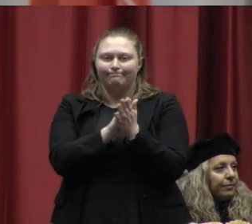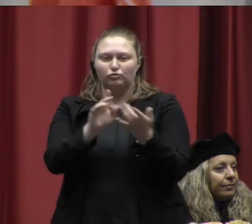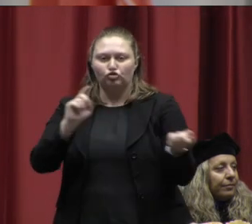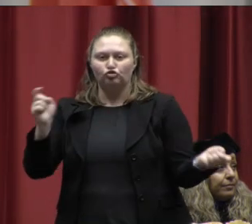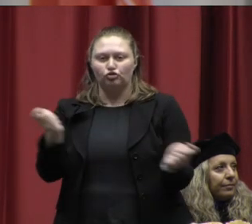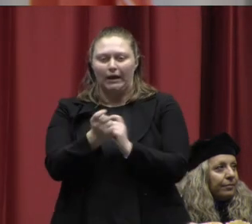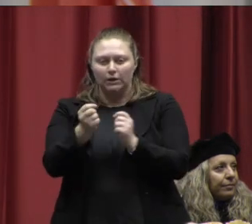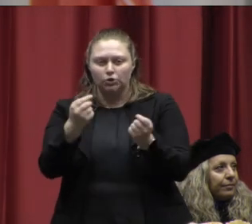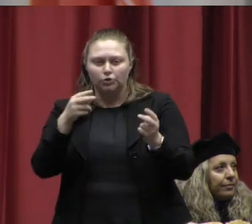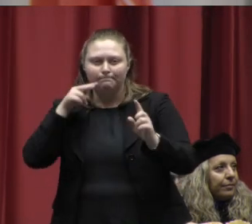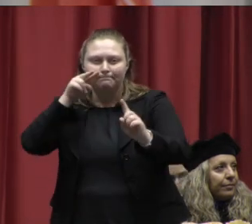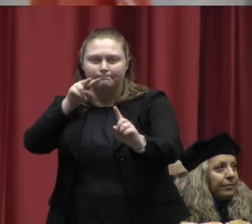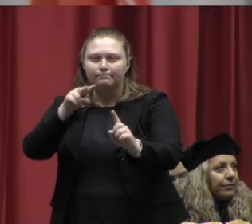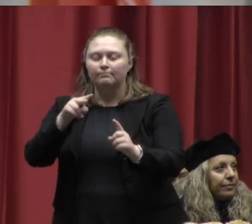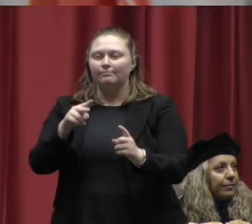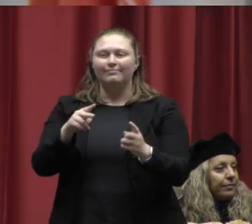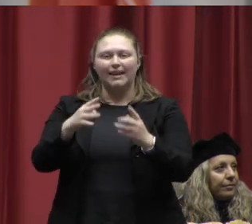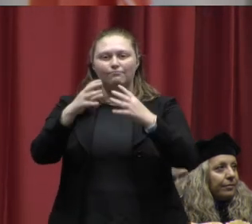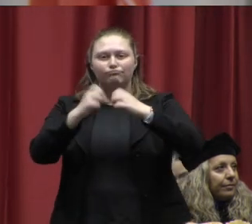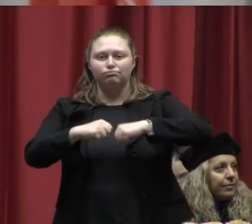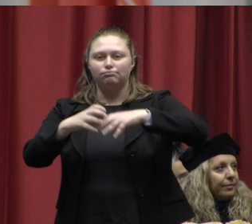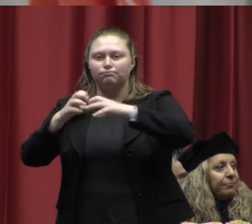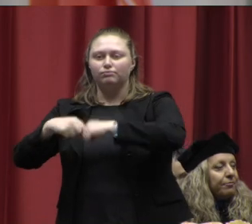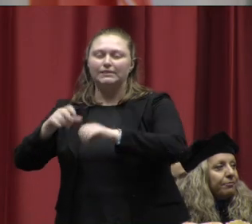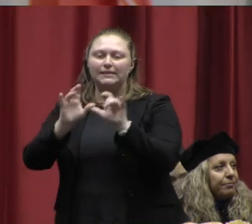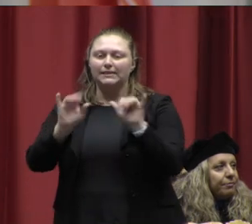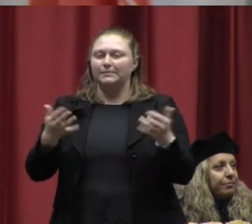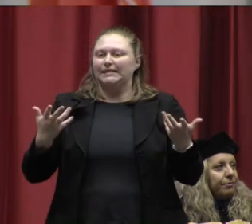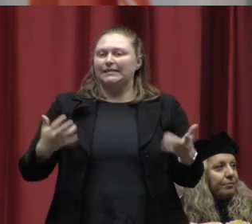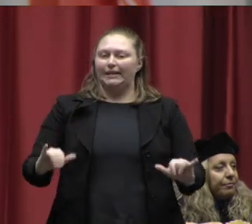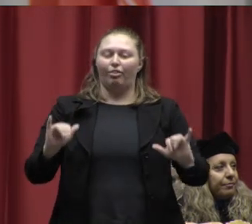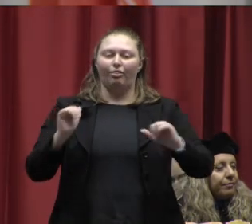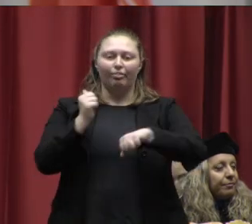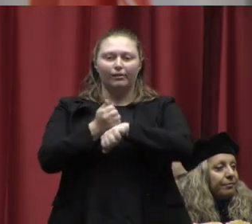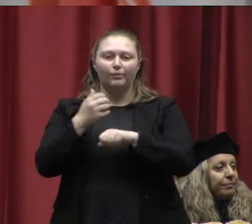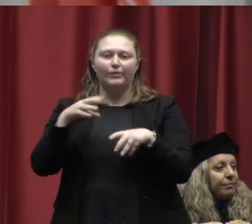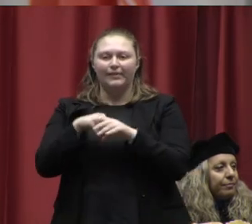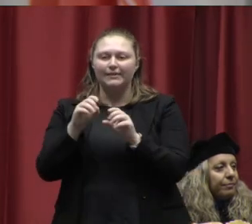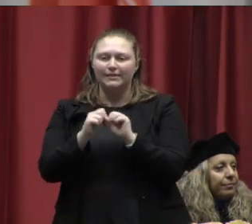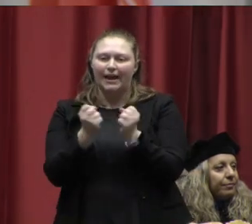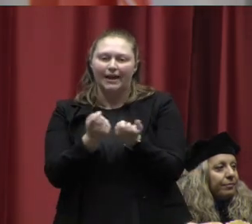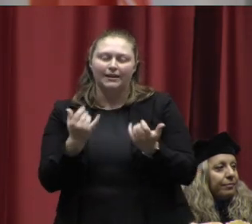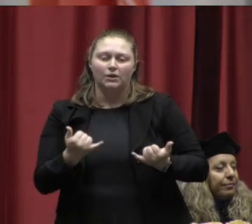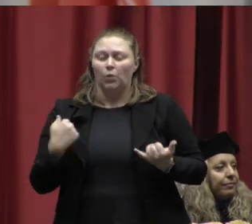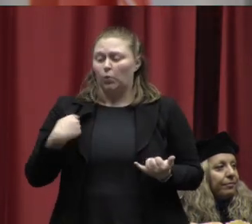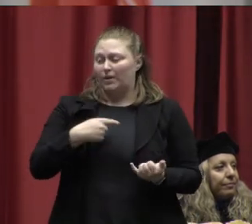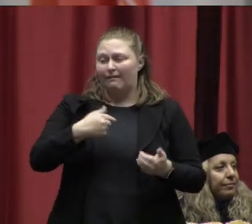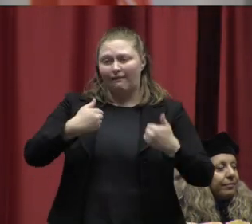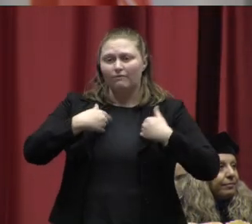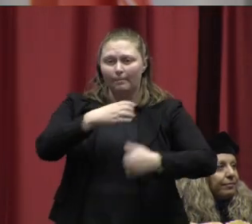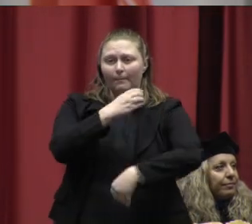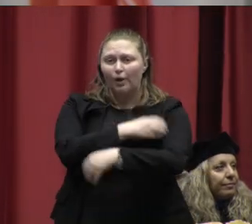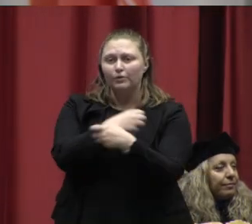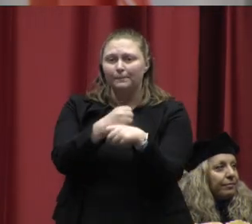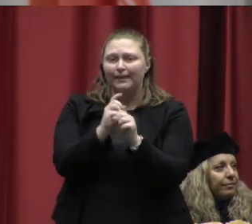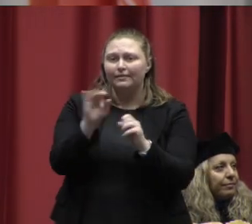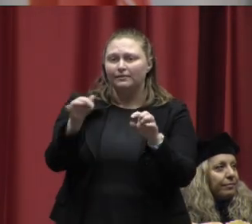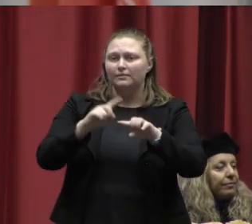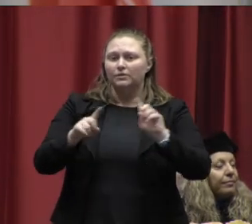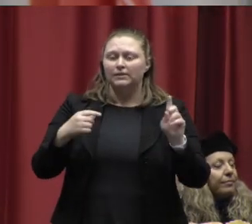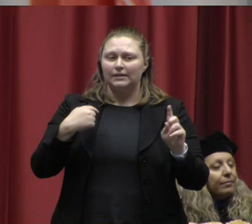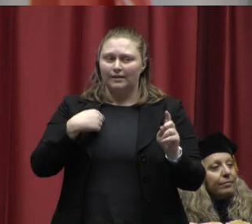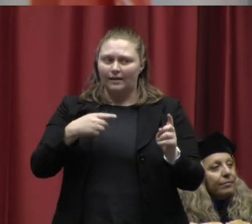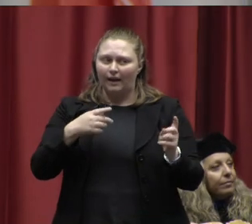the systems that still plague our society today. We have the power to make a difference, and I know that each of